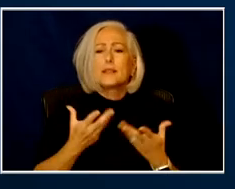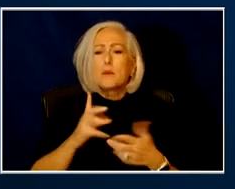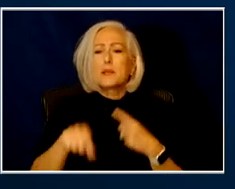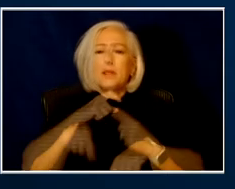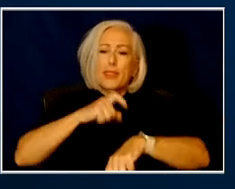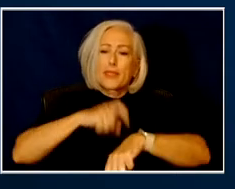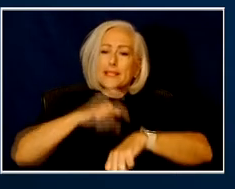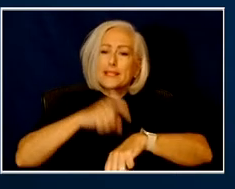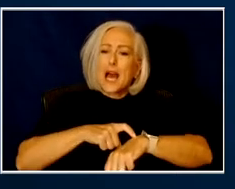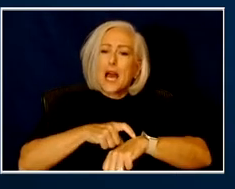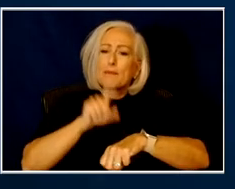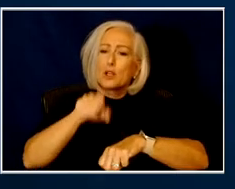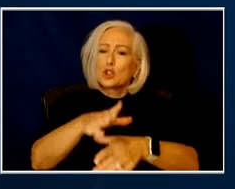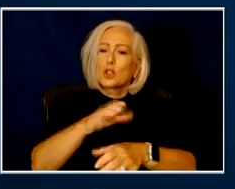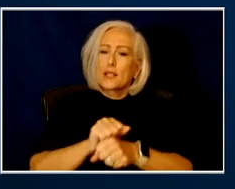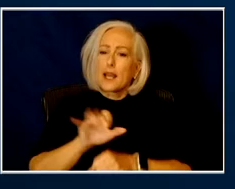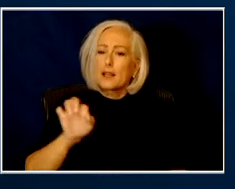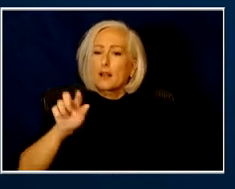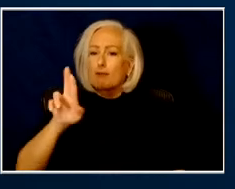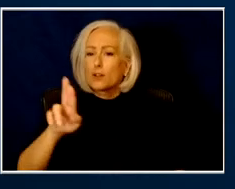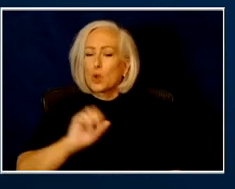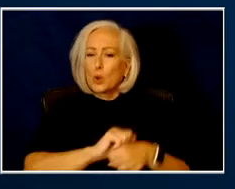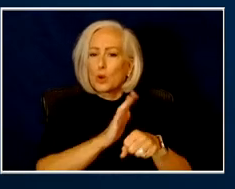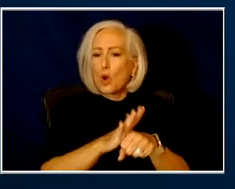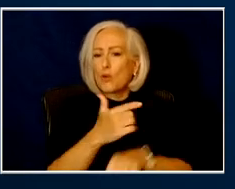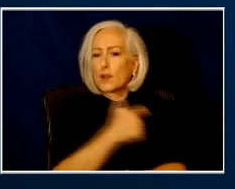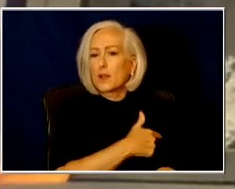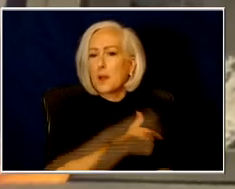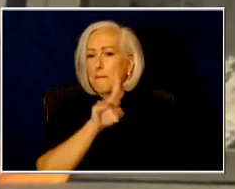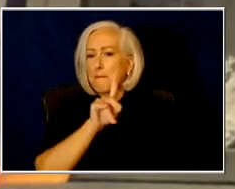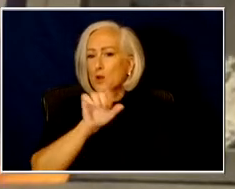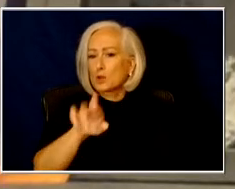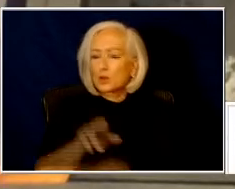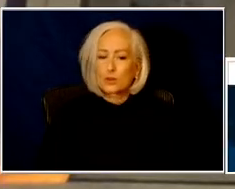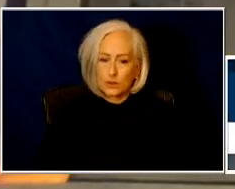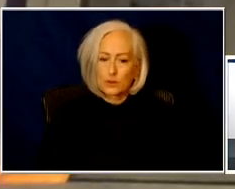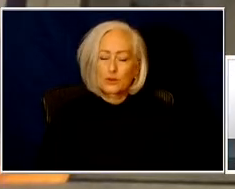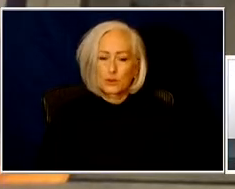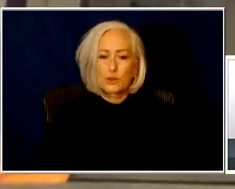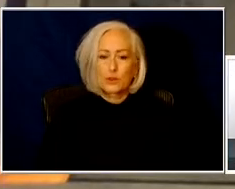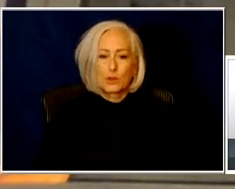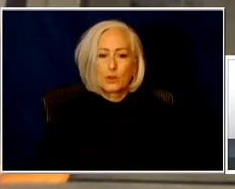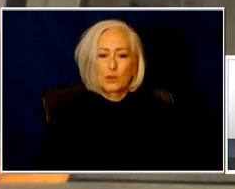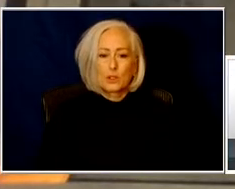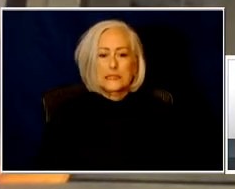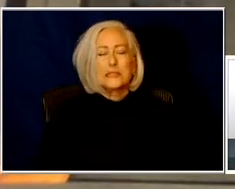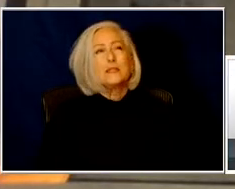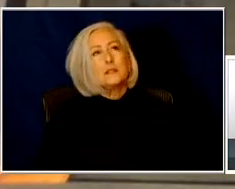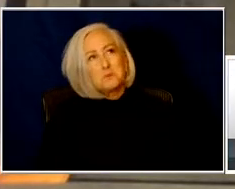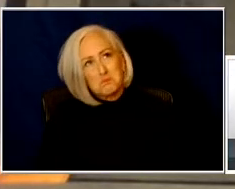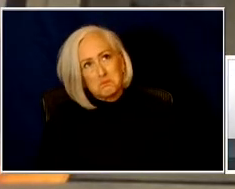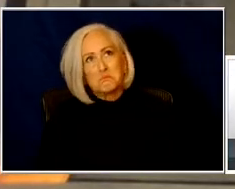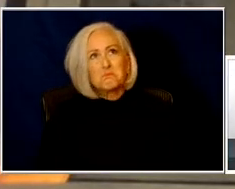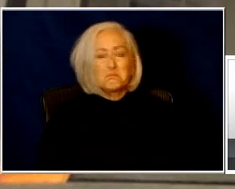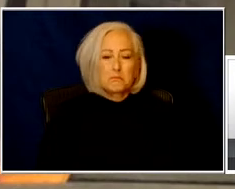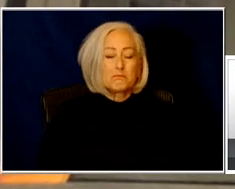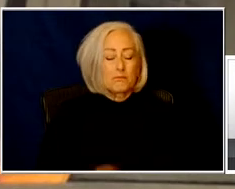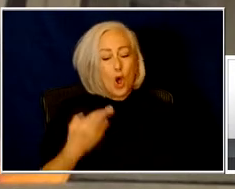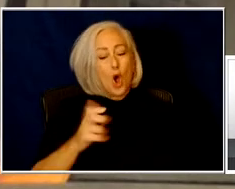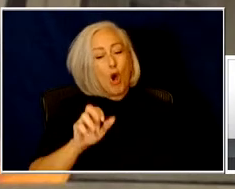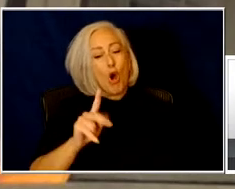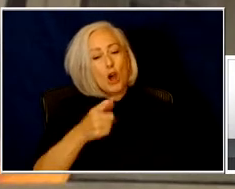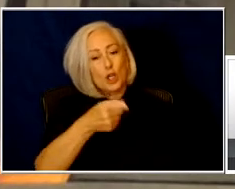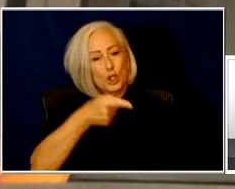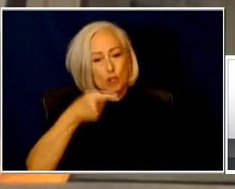as we are sitting here today yeah so you know maybe a bit of a nuance and and Hawk your your right